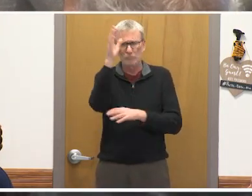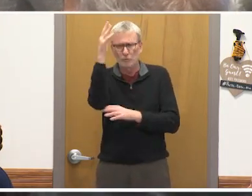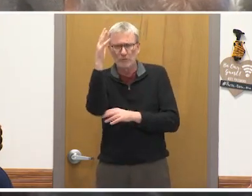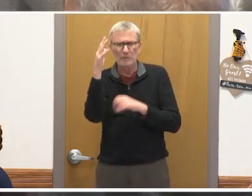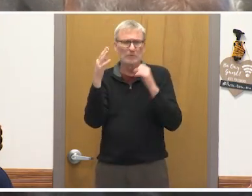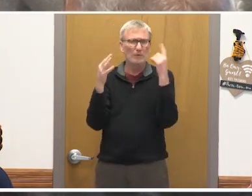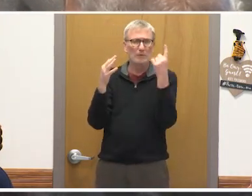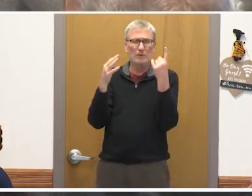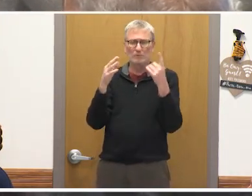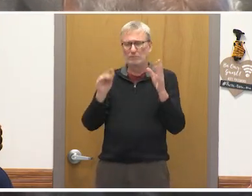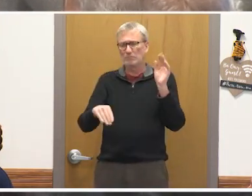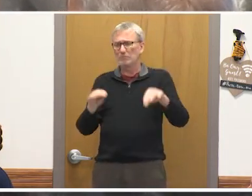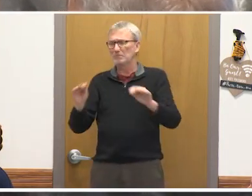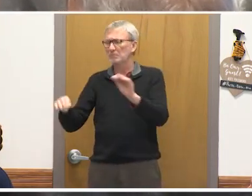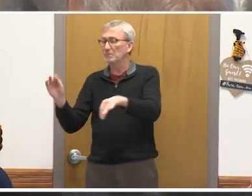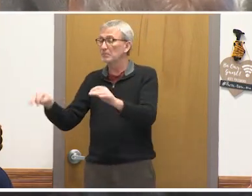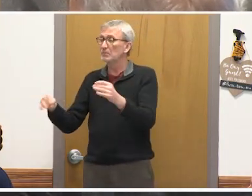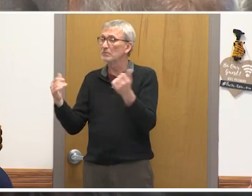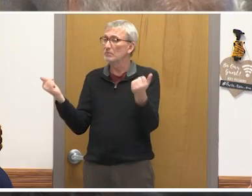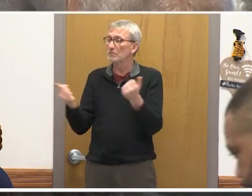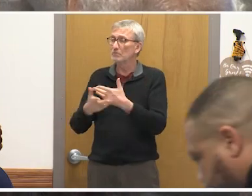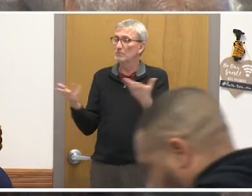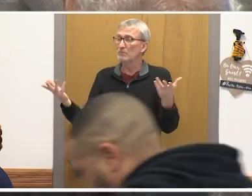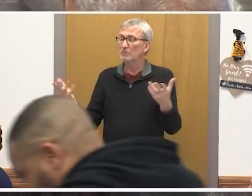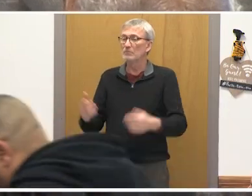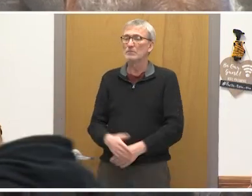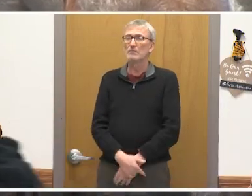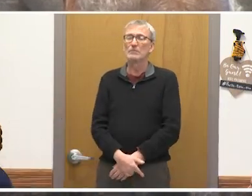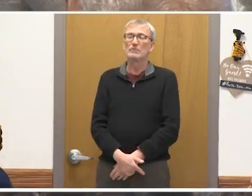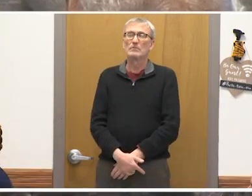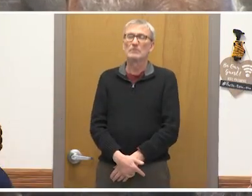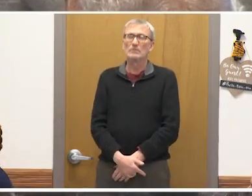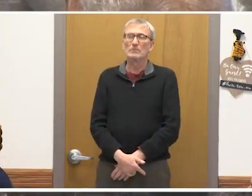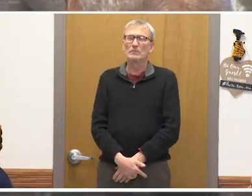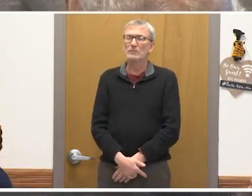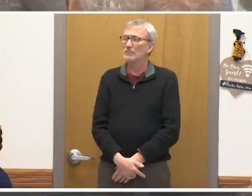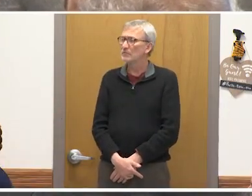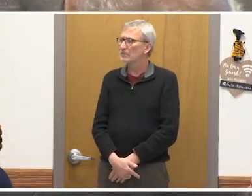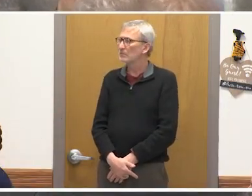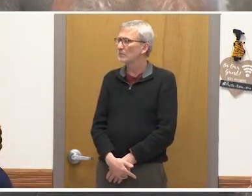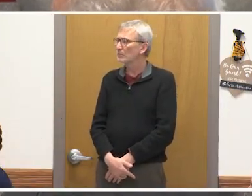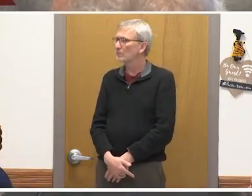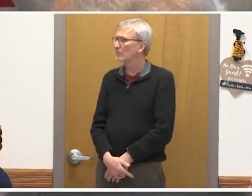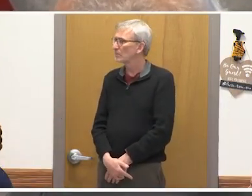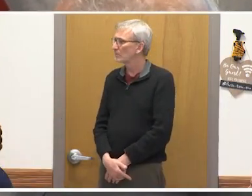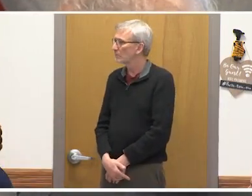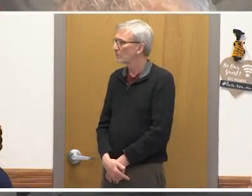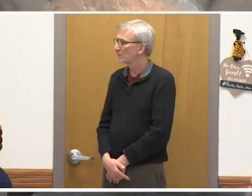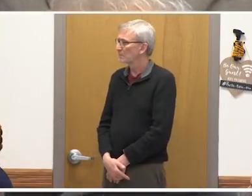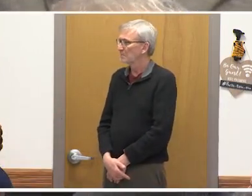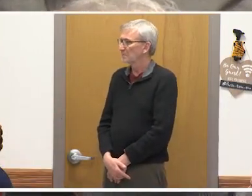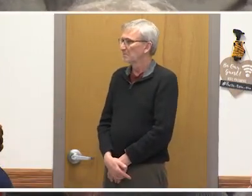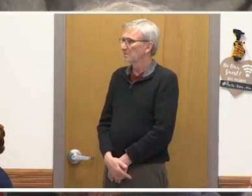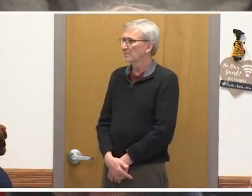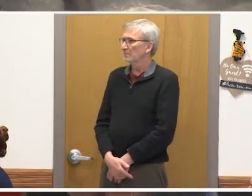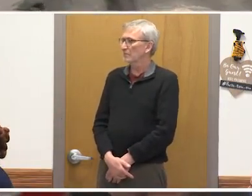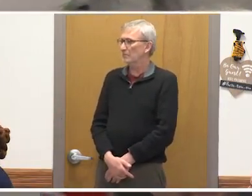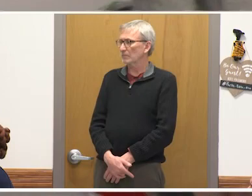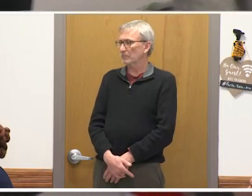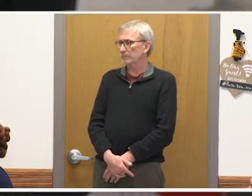some type of greenscape, softscape to go around those intersections for kind of curb appeal?